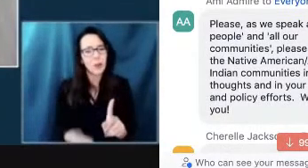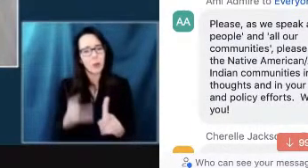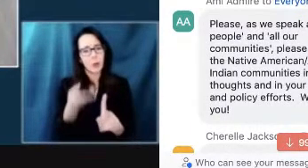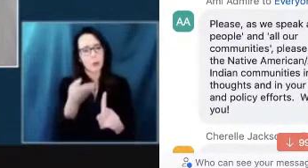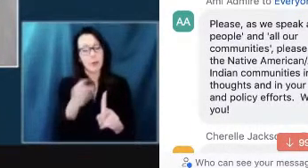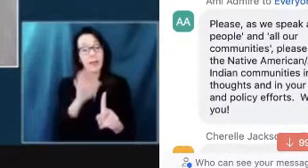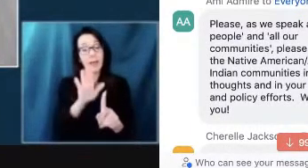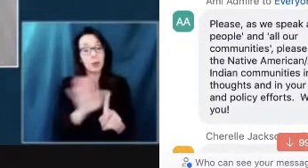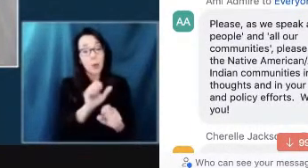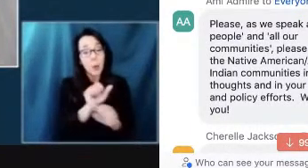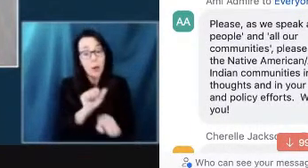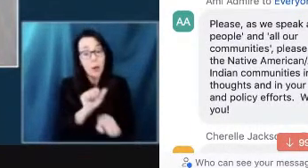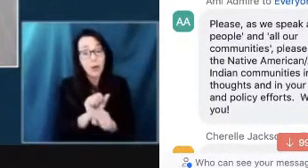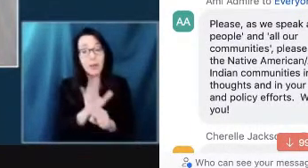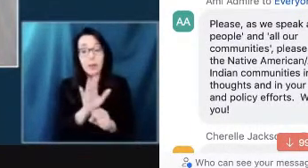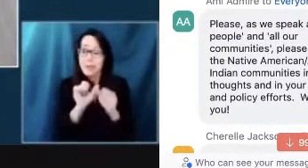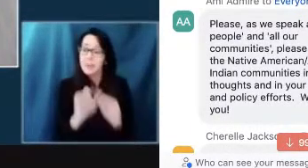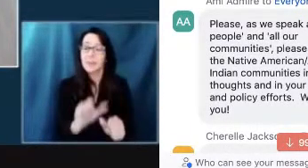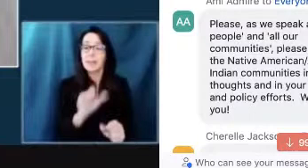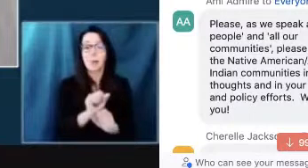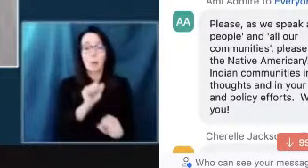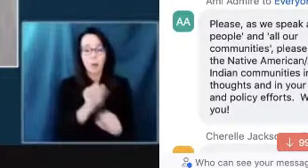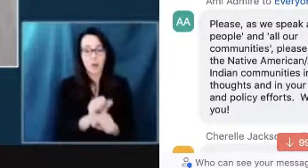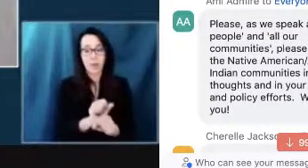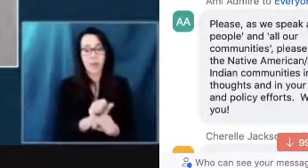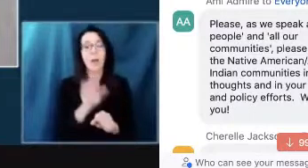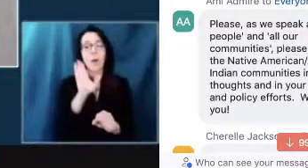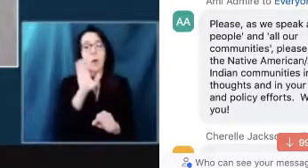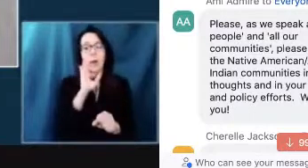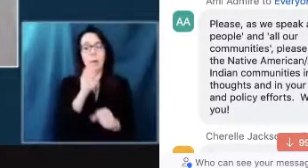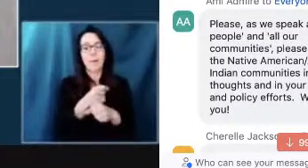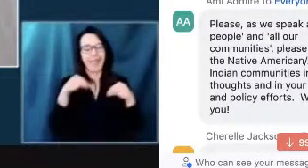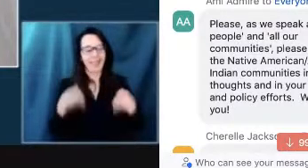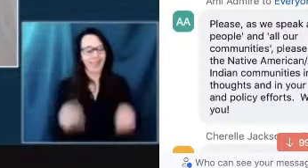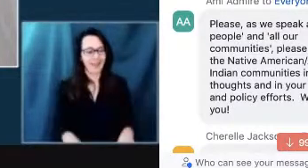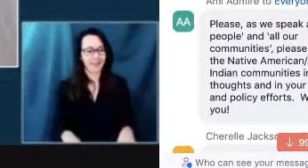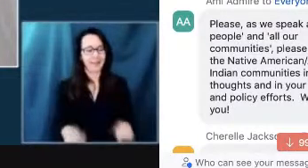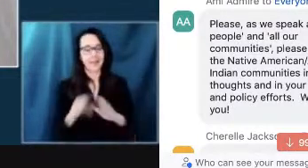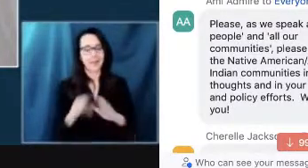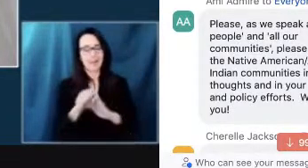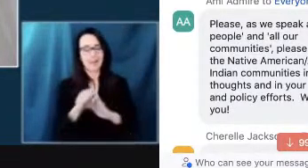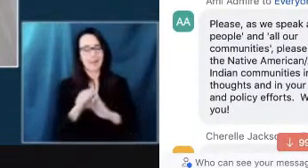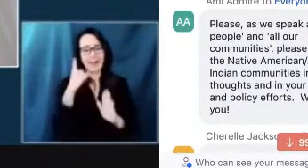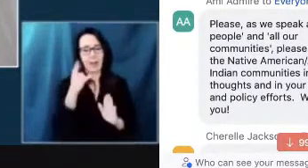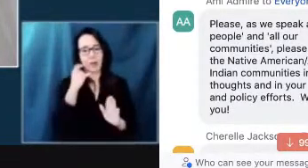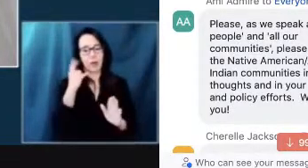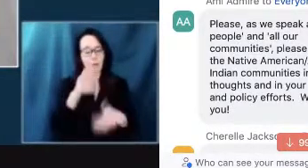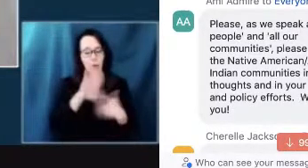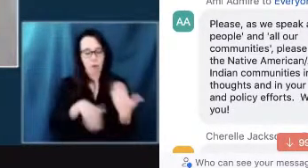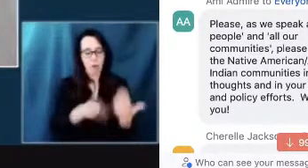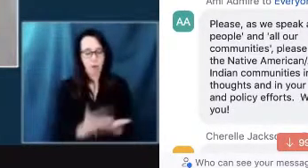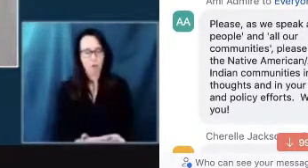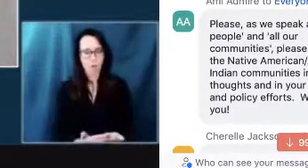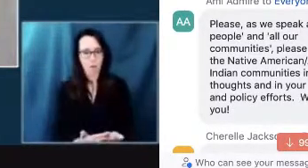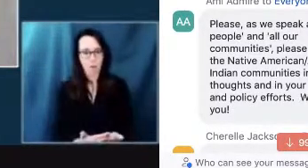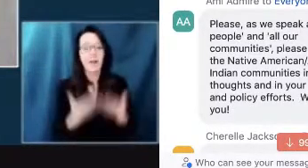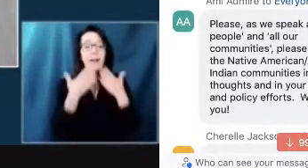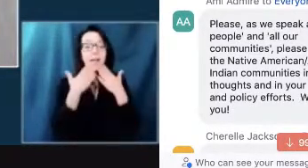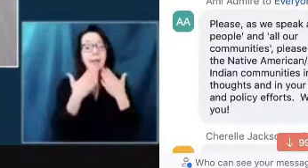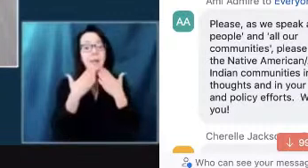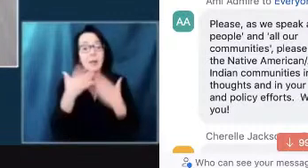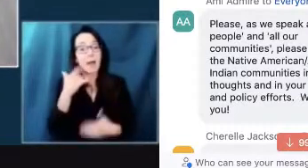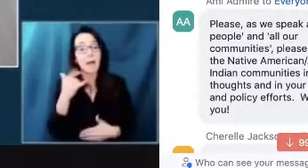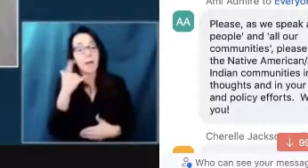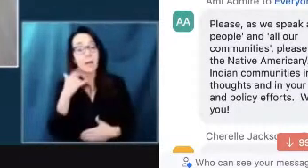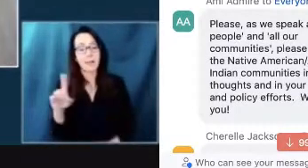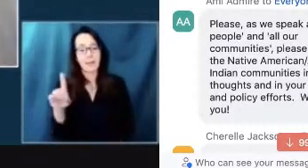work, we will truly make this state a California for all. Thank you, California